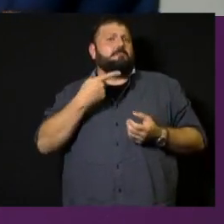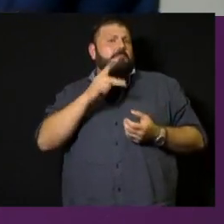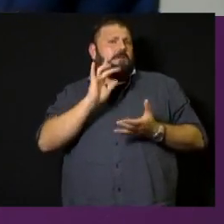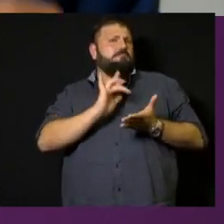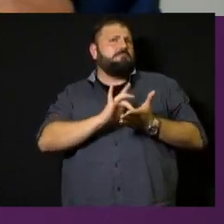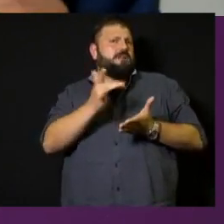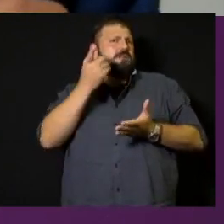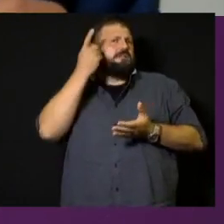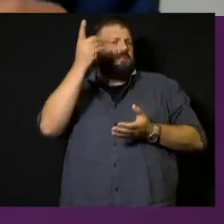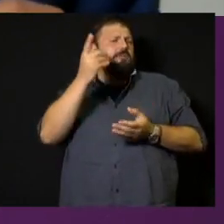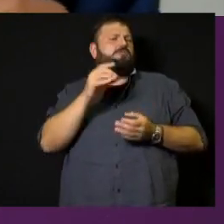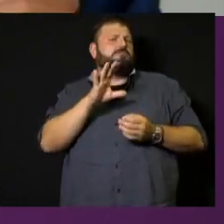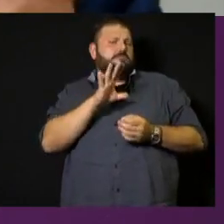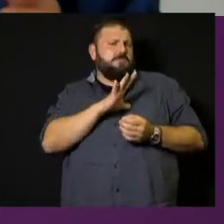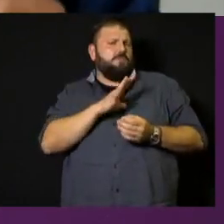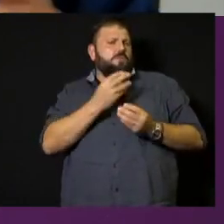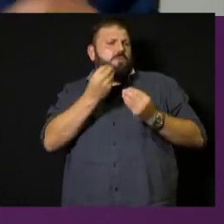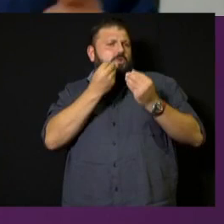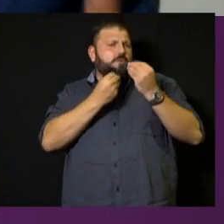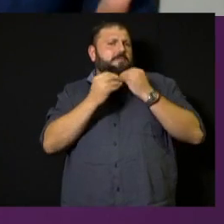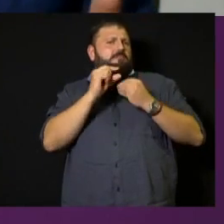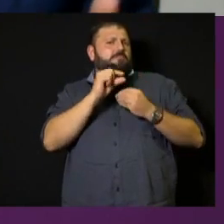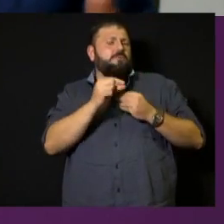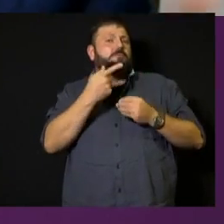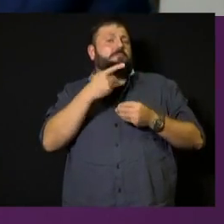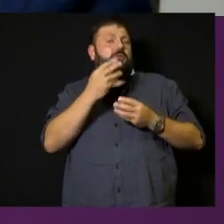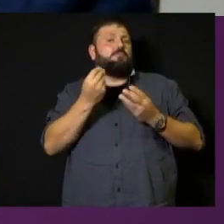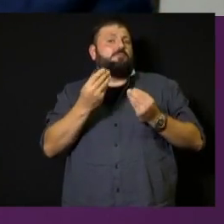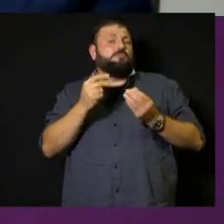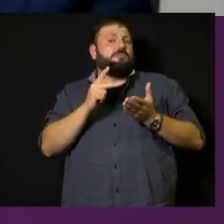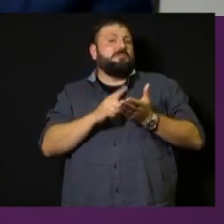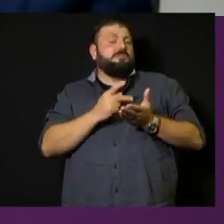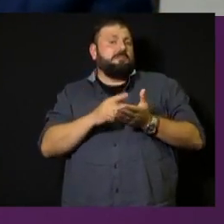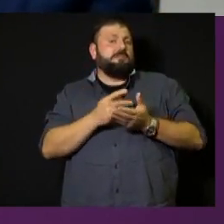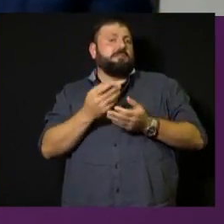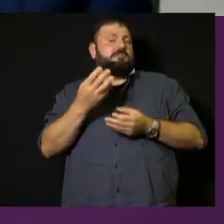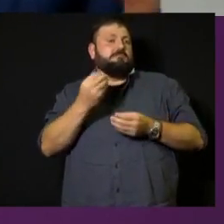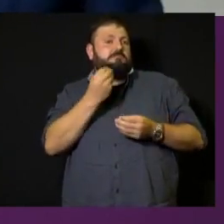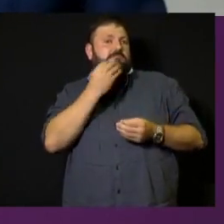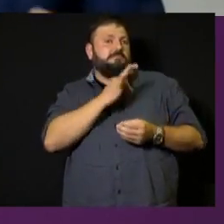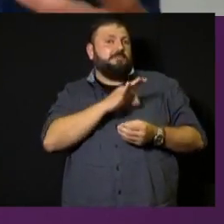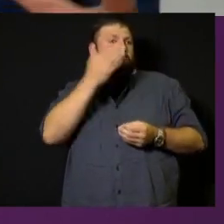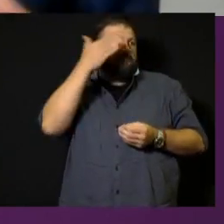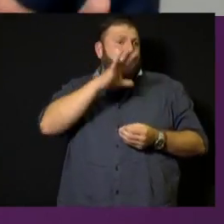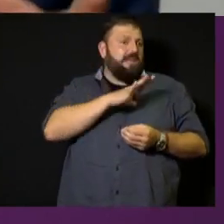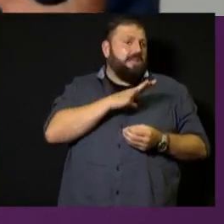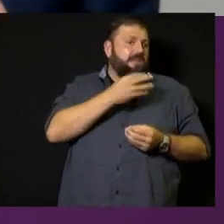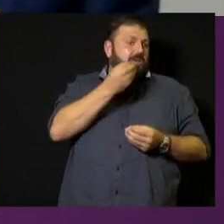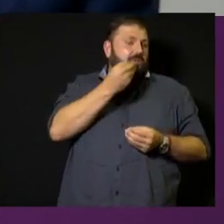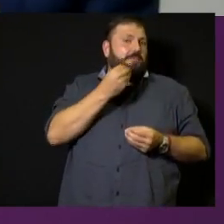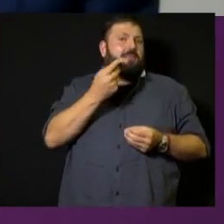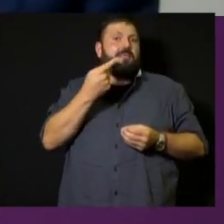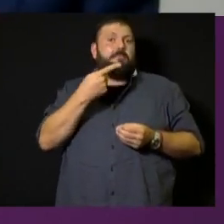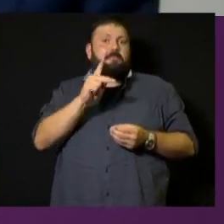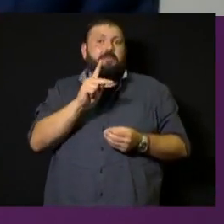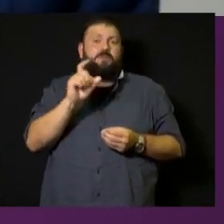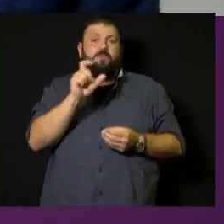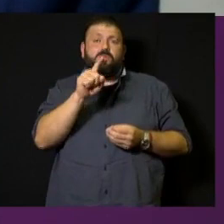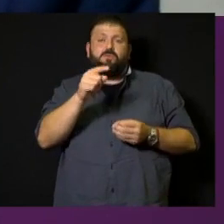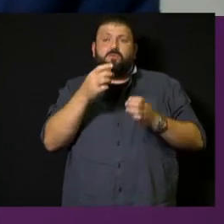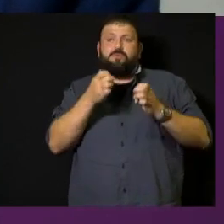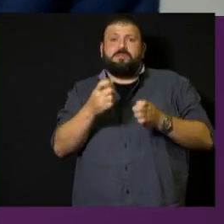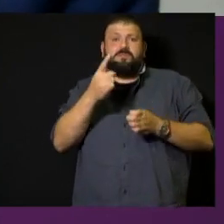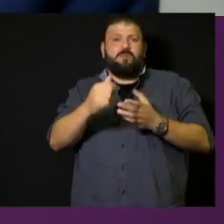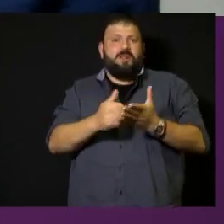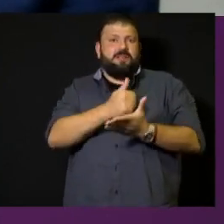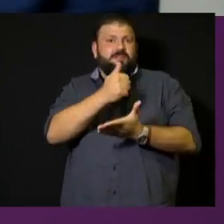never went to bed without eating, but many times I didn't. I woke up without knowing if I was going to